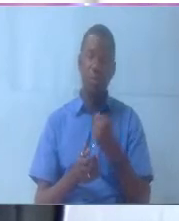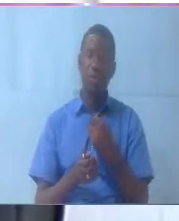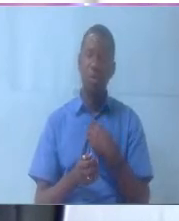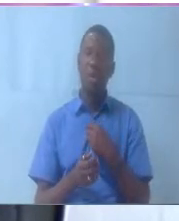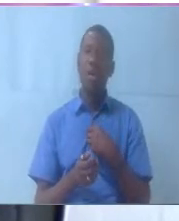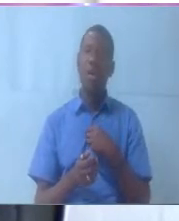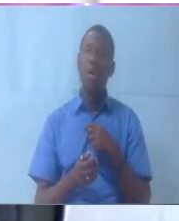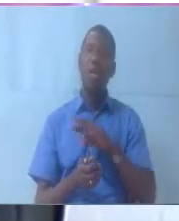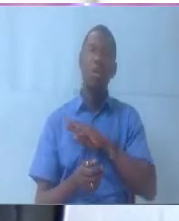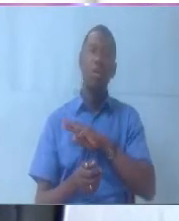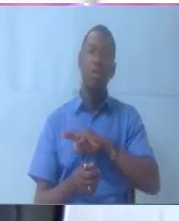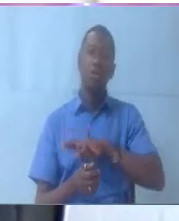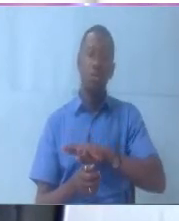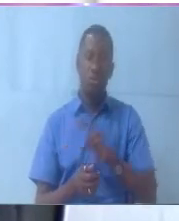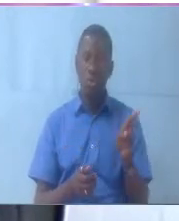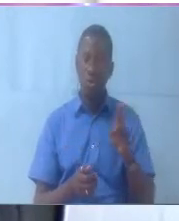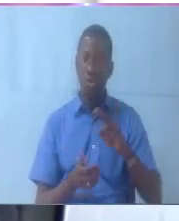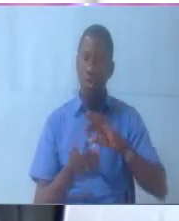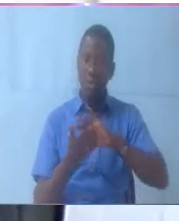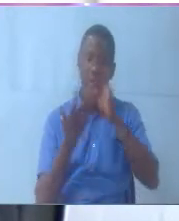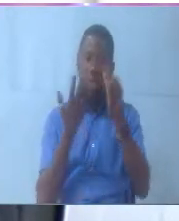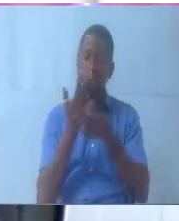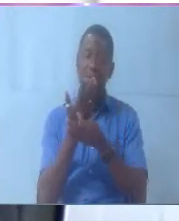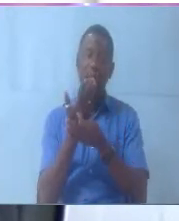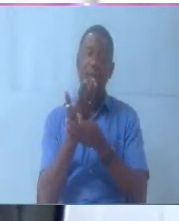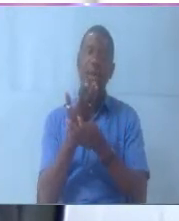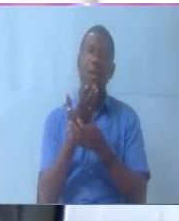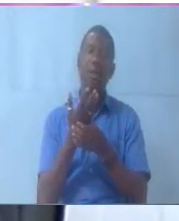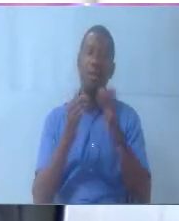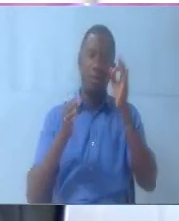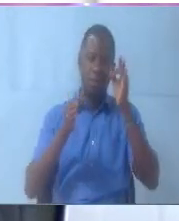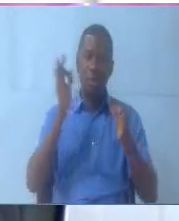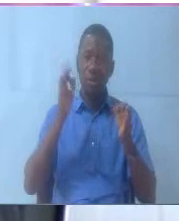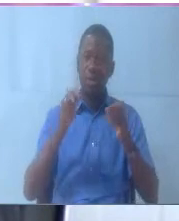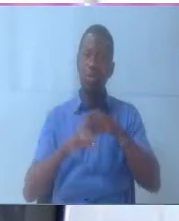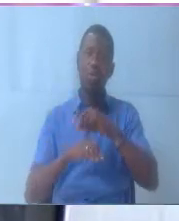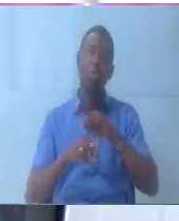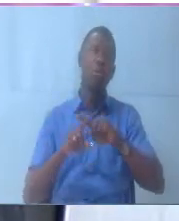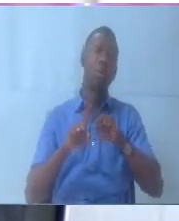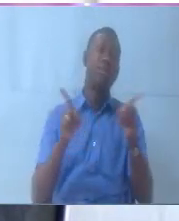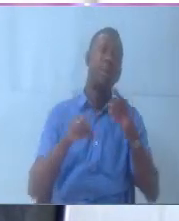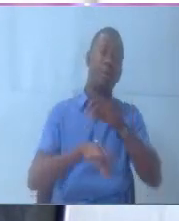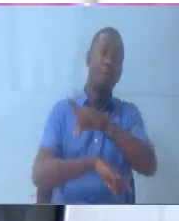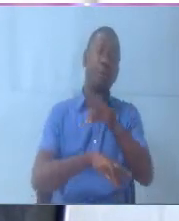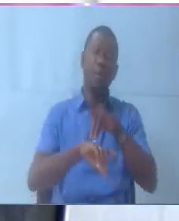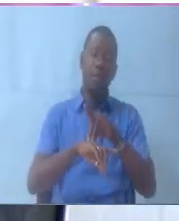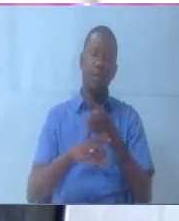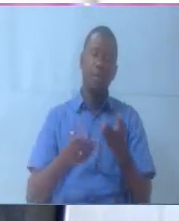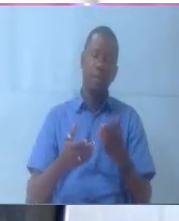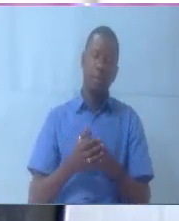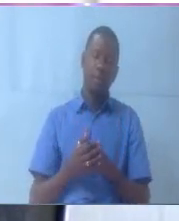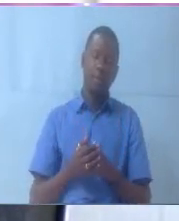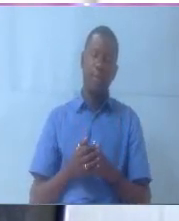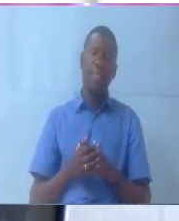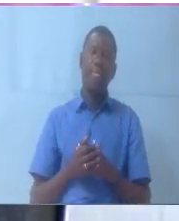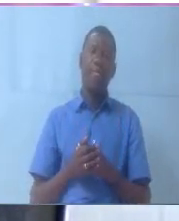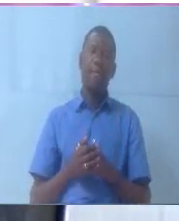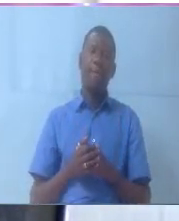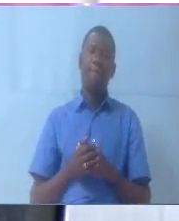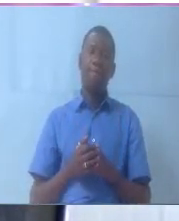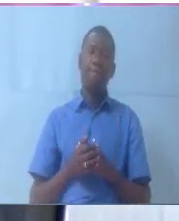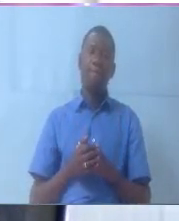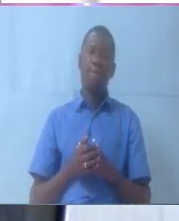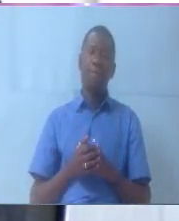mkukurungoti nga wole ke wairi nga kito nyin burukale manso na saundila. So that charge